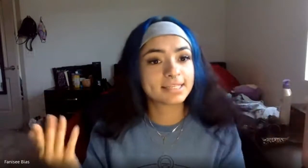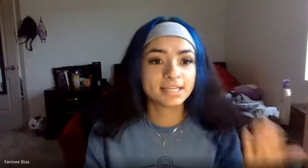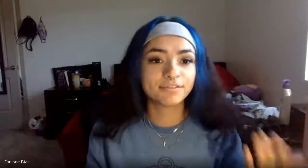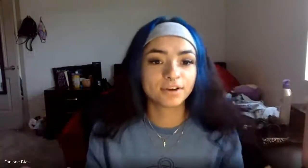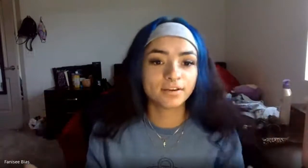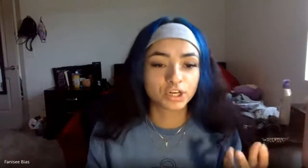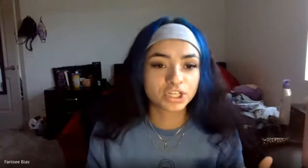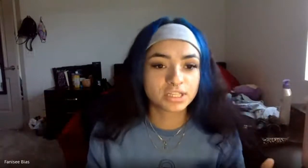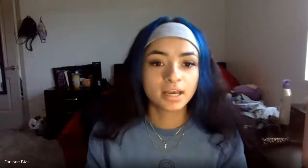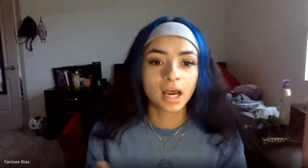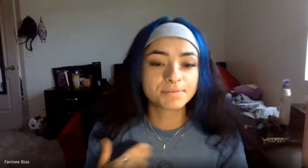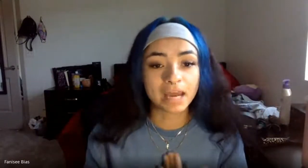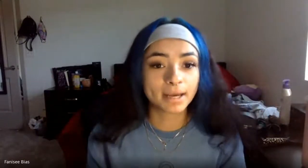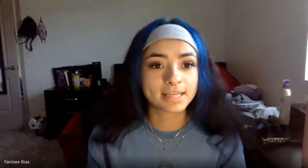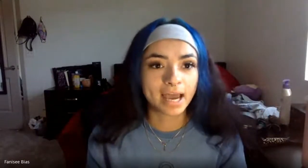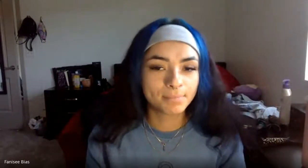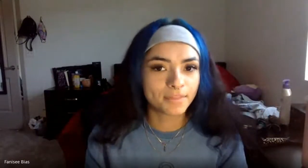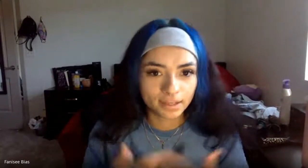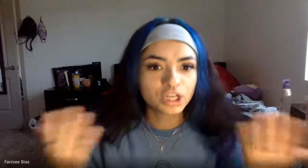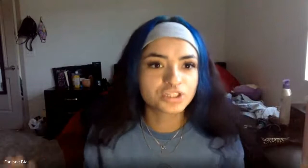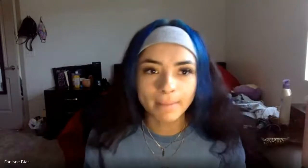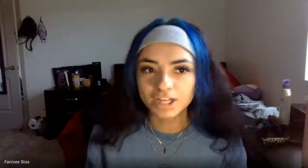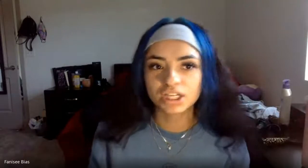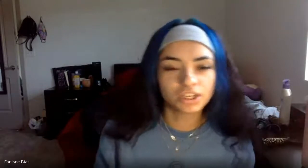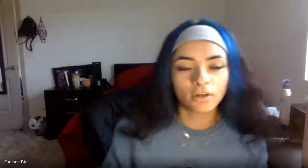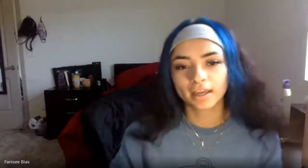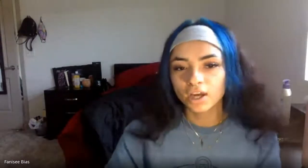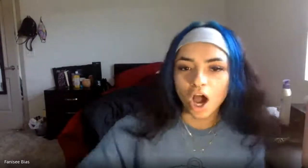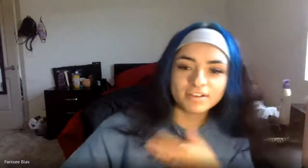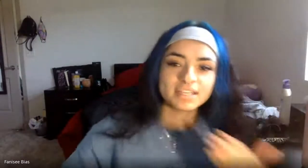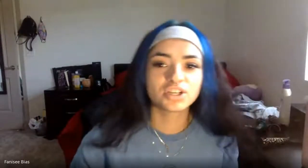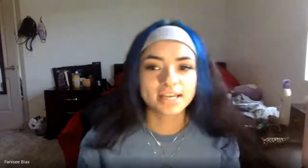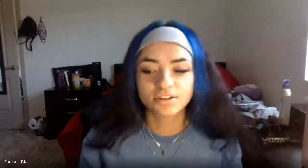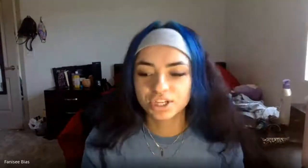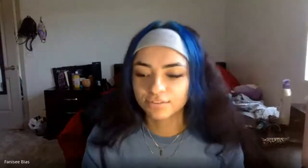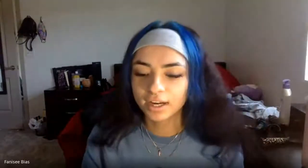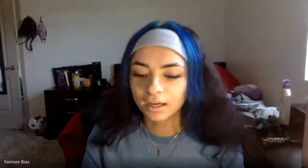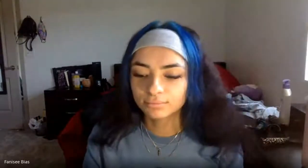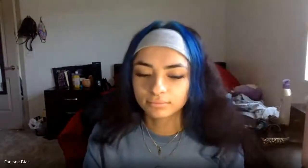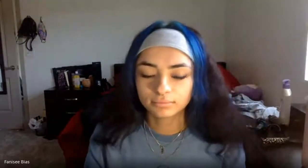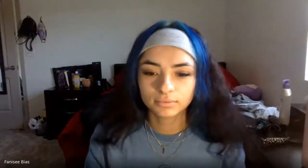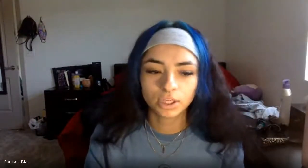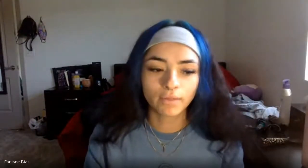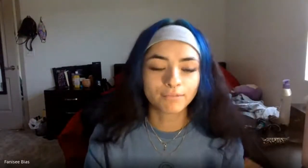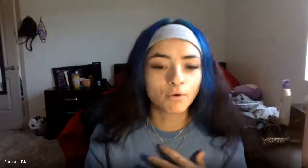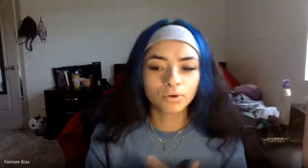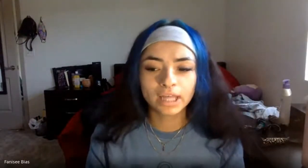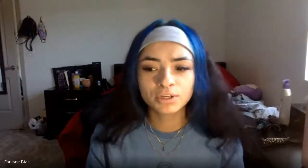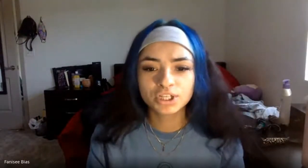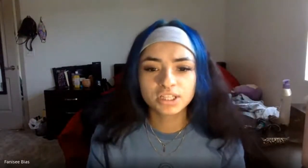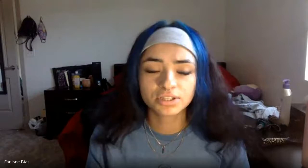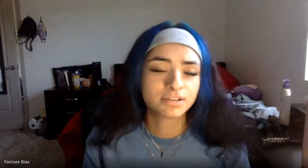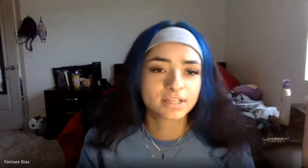kind of like see the different versions side by side. But then just imagining, like obviously just as there's different like